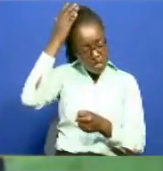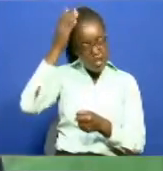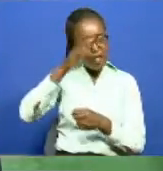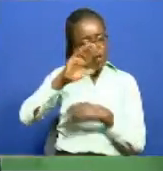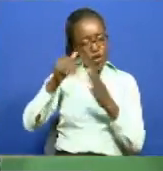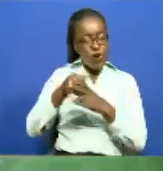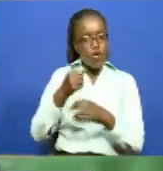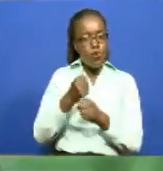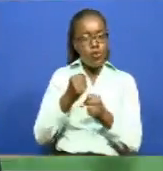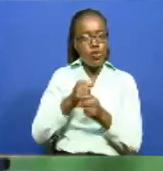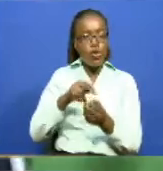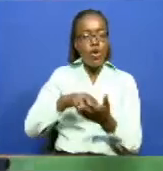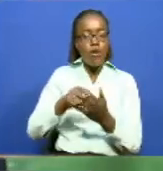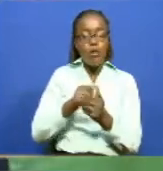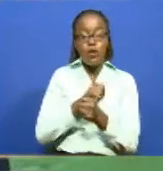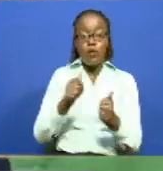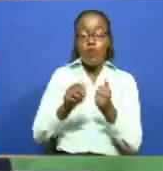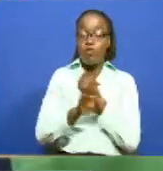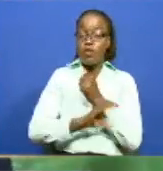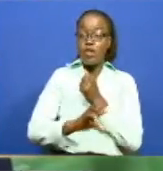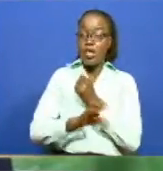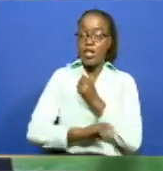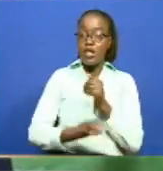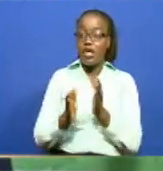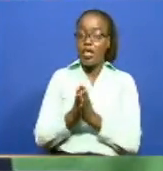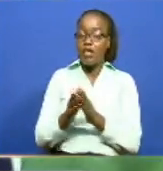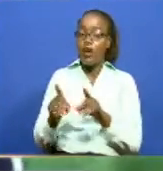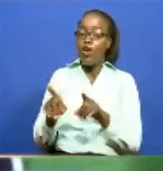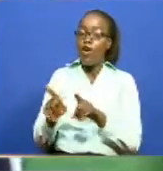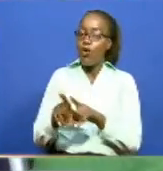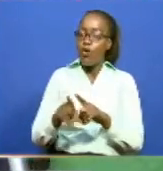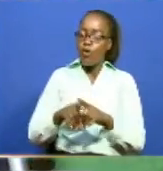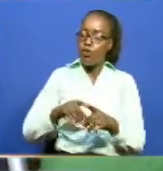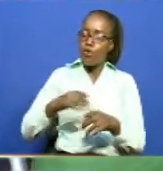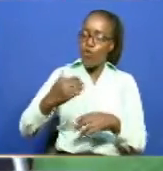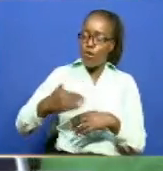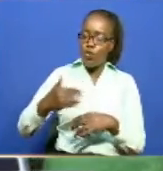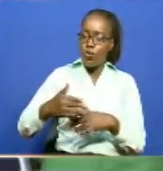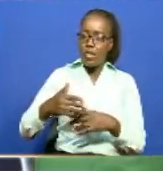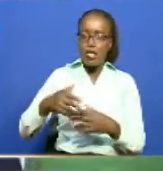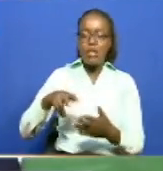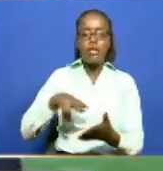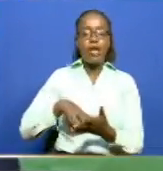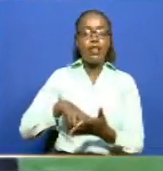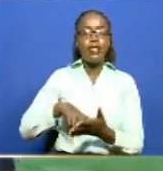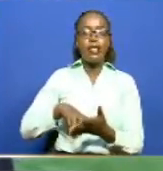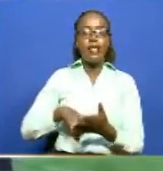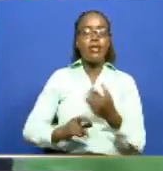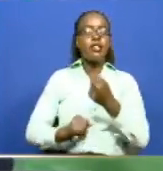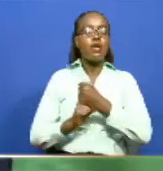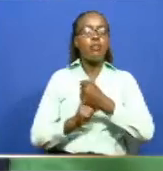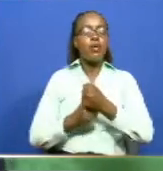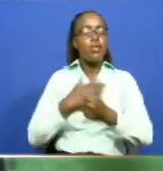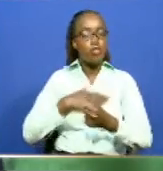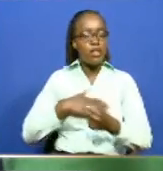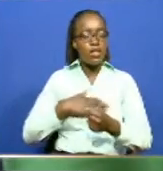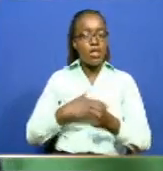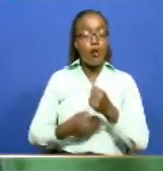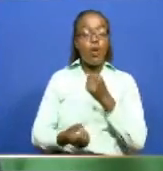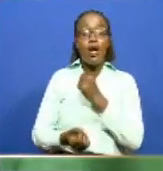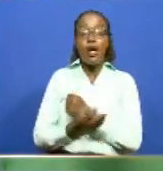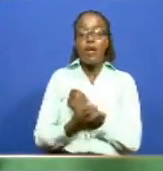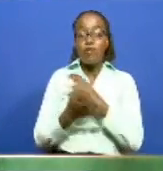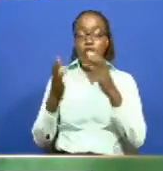we mean well for this country, and we'll always stand with science and stand for the truth. Because of that, we advise His Excellency